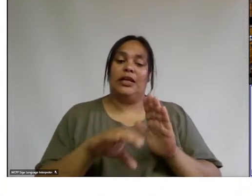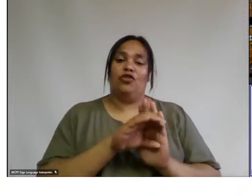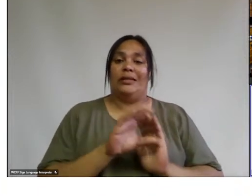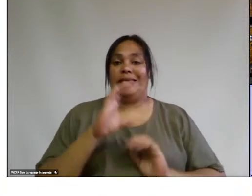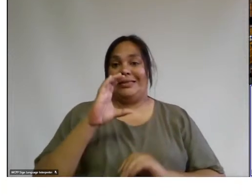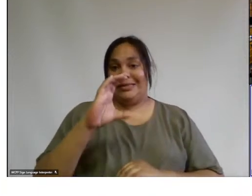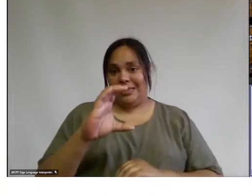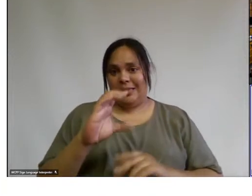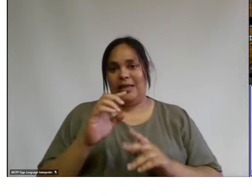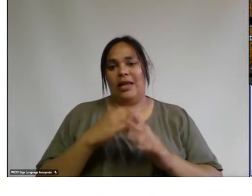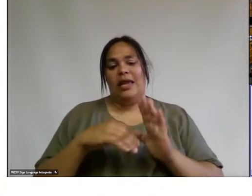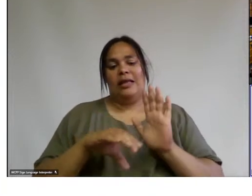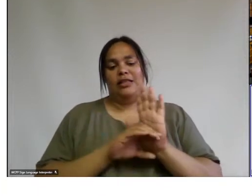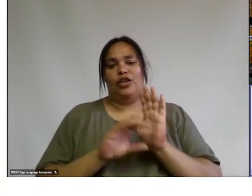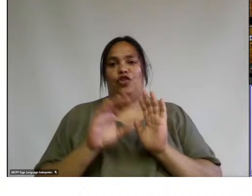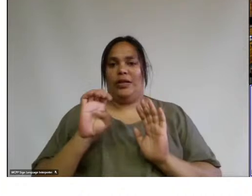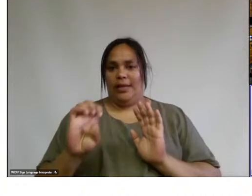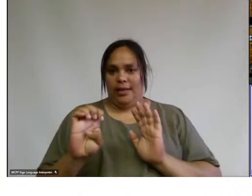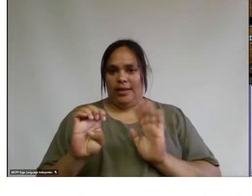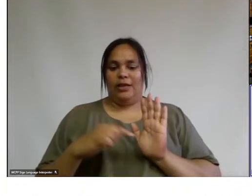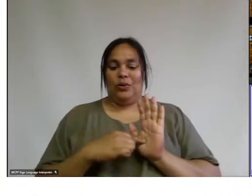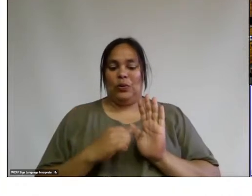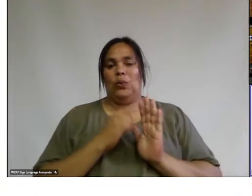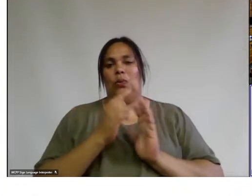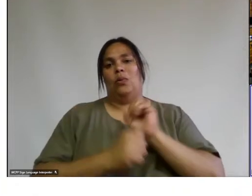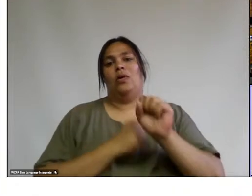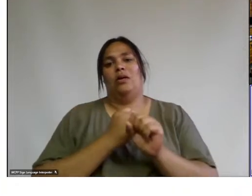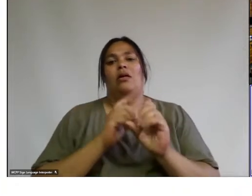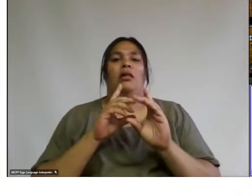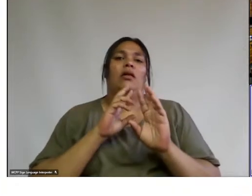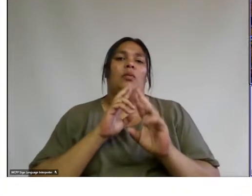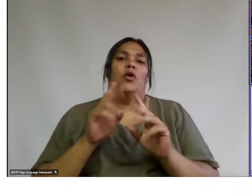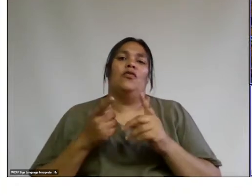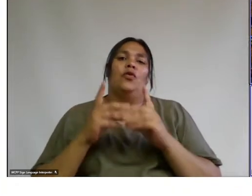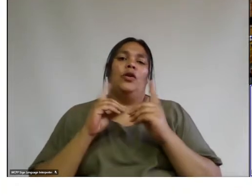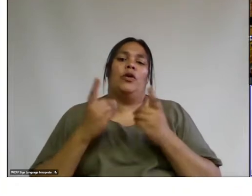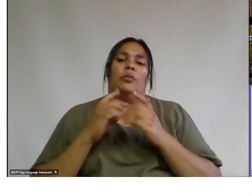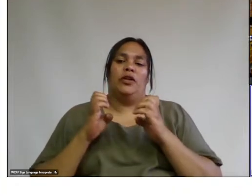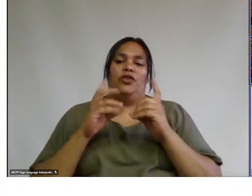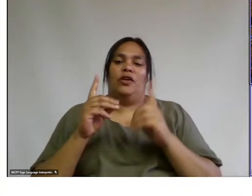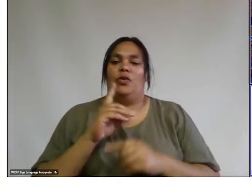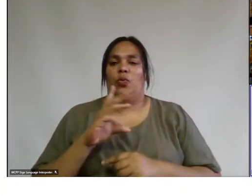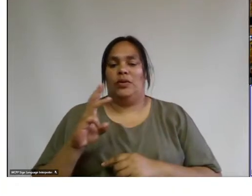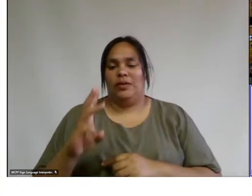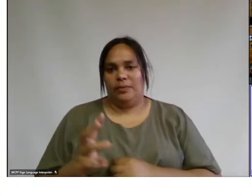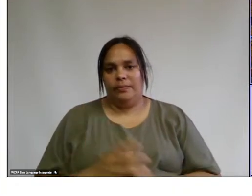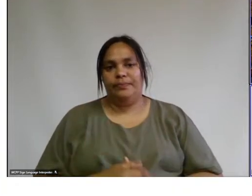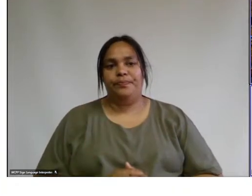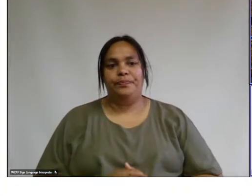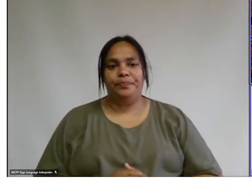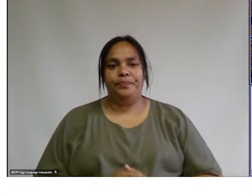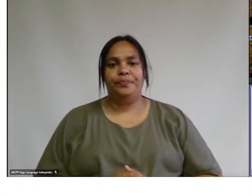and Section E of the annual report of the Department of Education in the Western Cape.